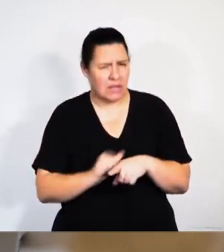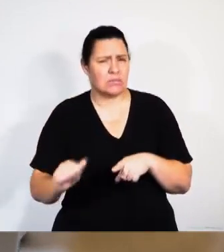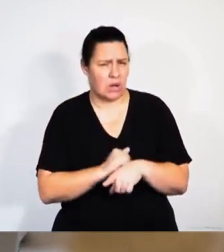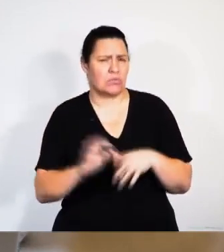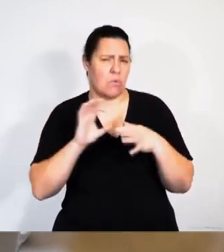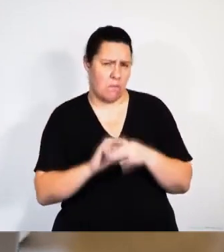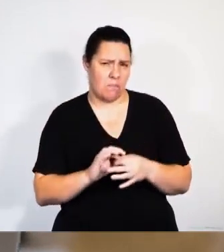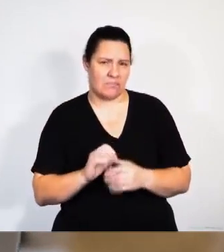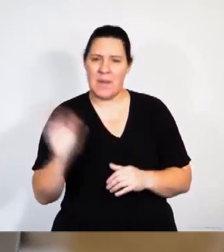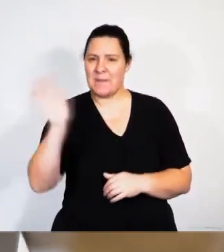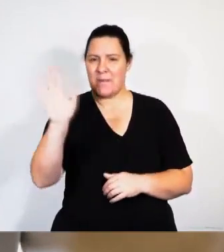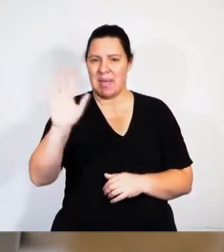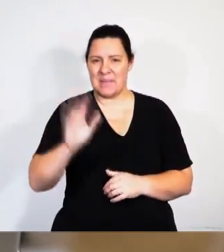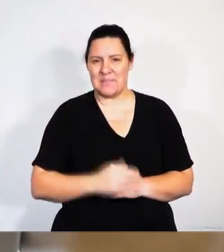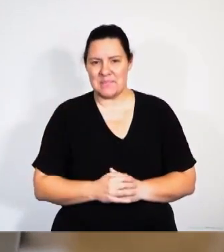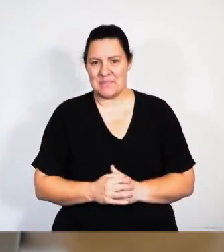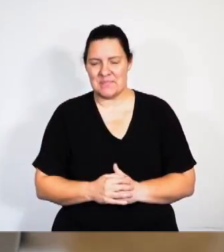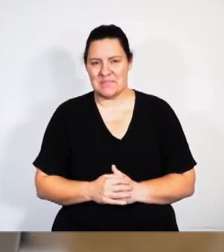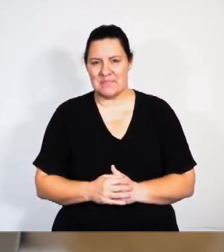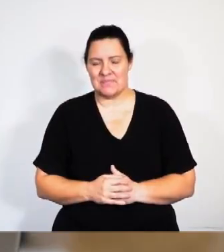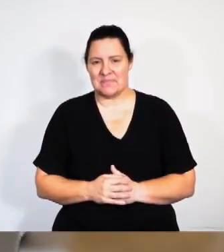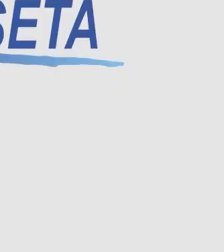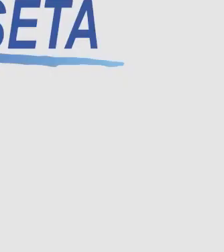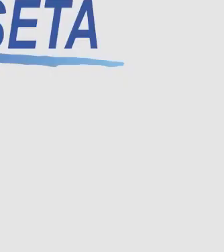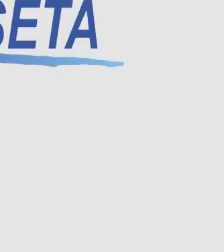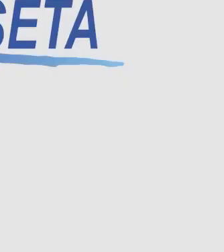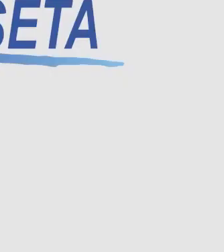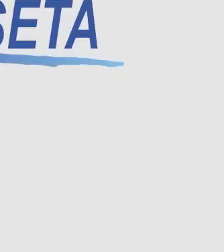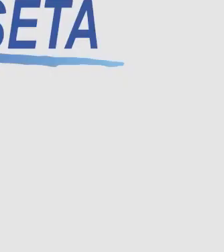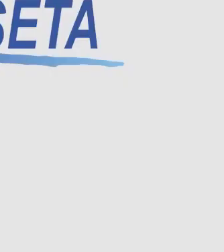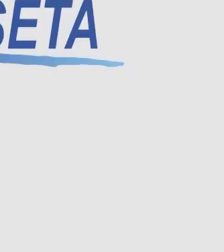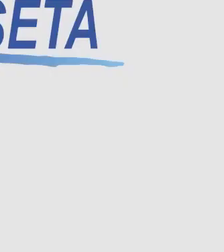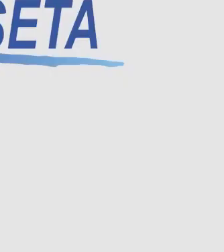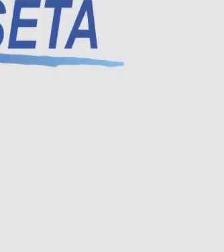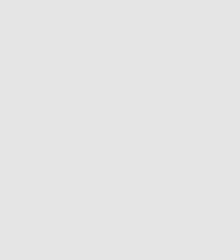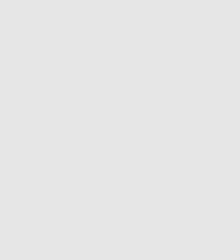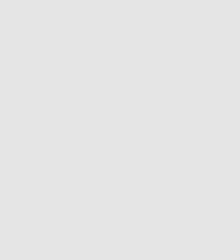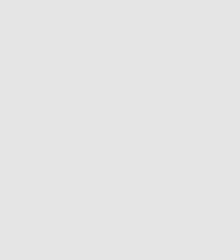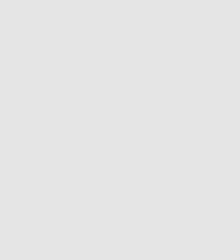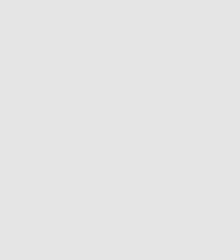practice at home. Bye-bye.